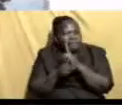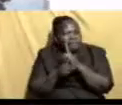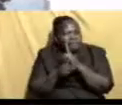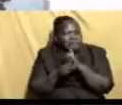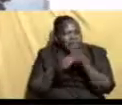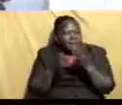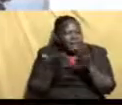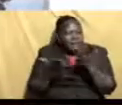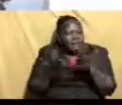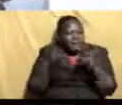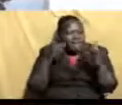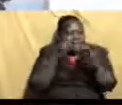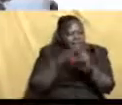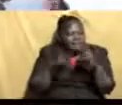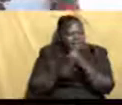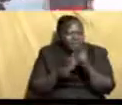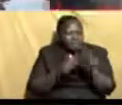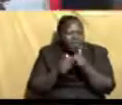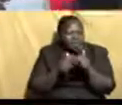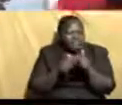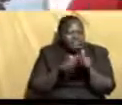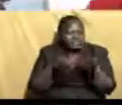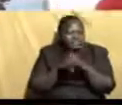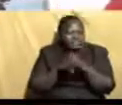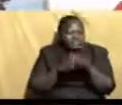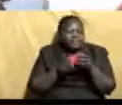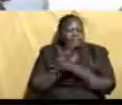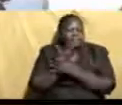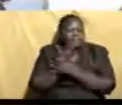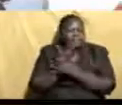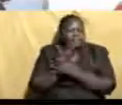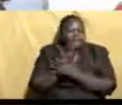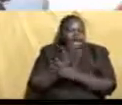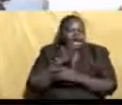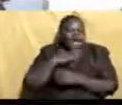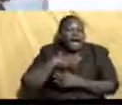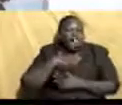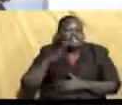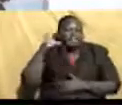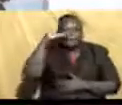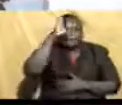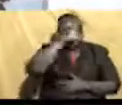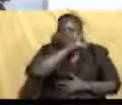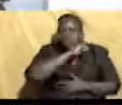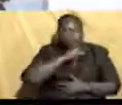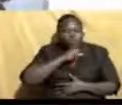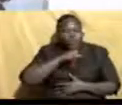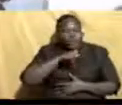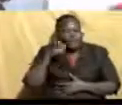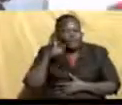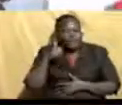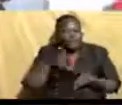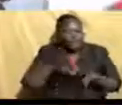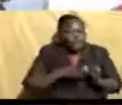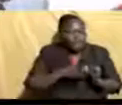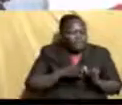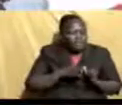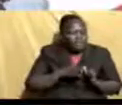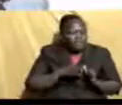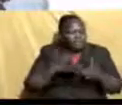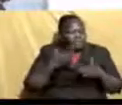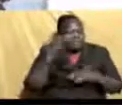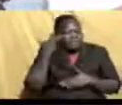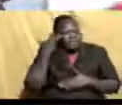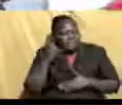the jurisprudence that seems to exist is one where we presume certain acts by states to be by